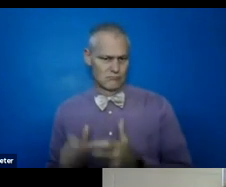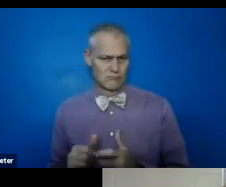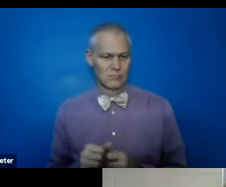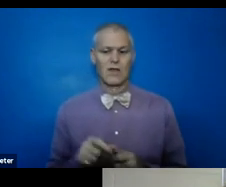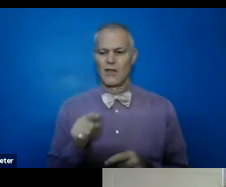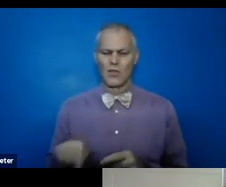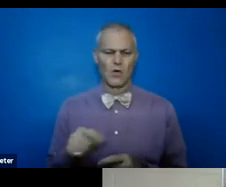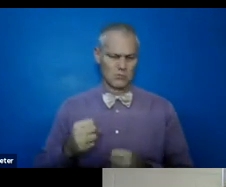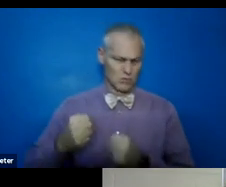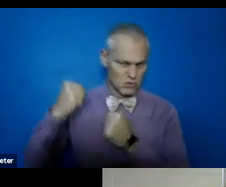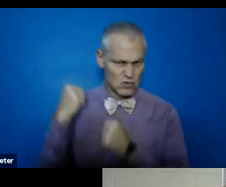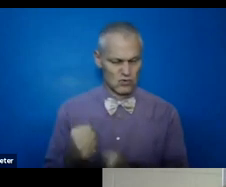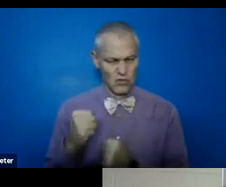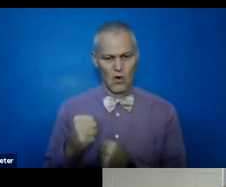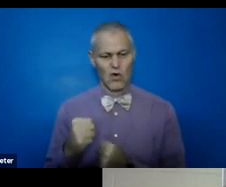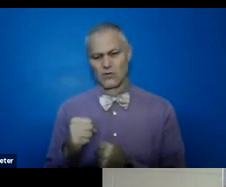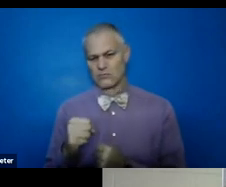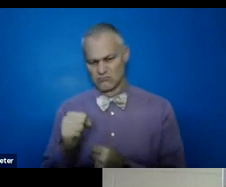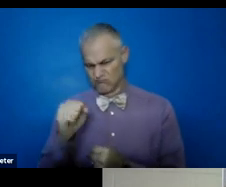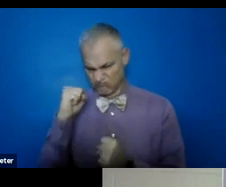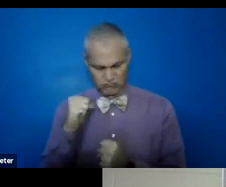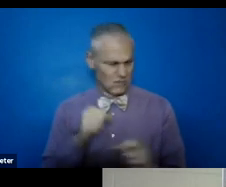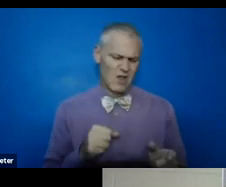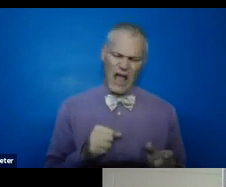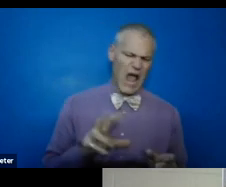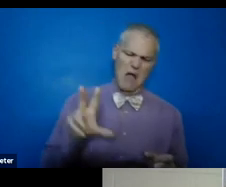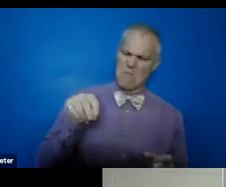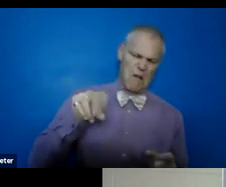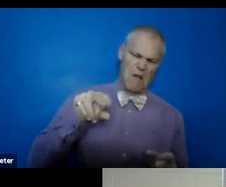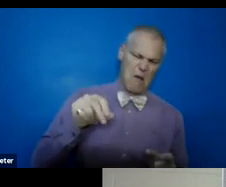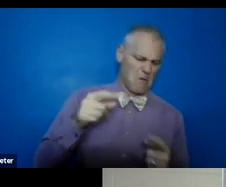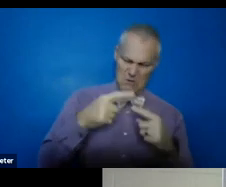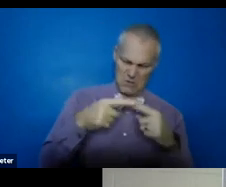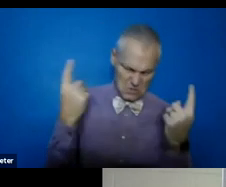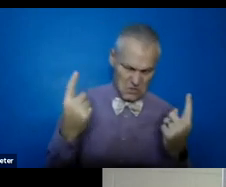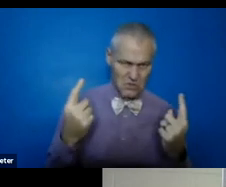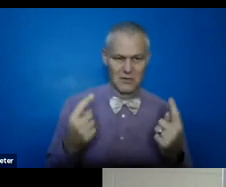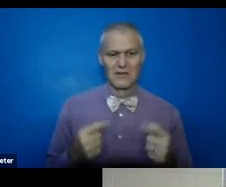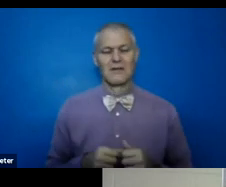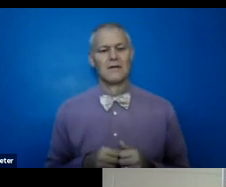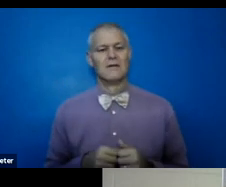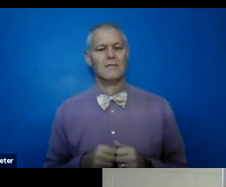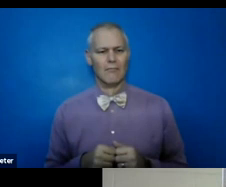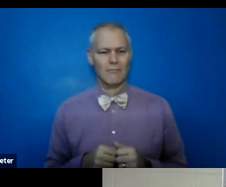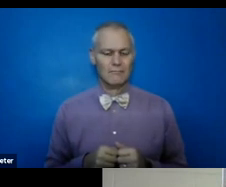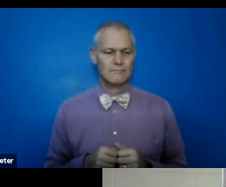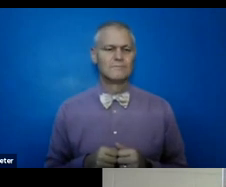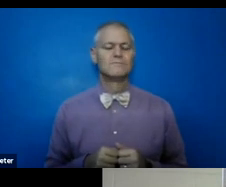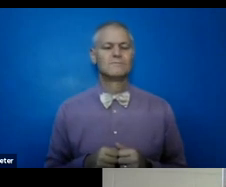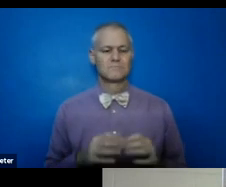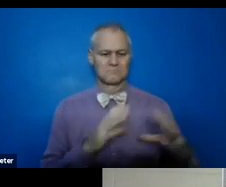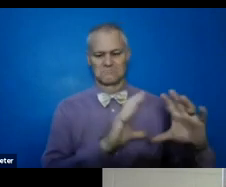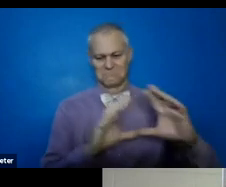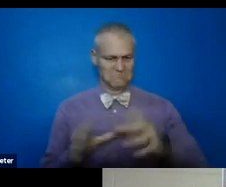held the strongest, most rigid attitudes versus those who really rejected those most rigid ideas about manhood.